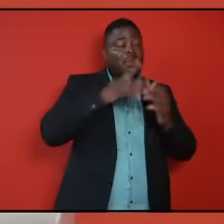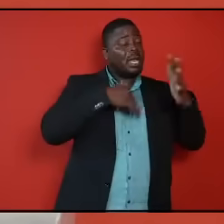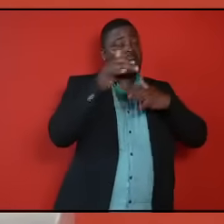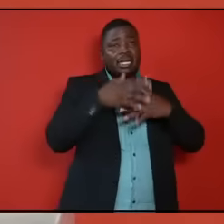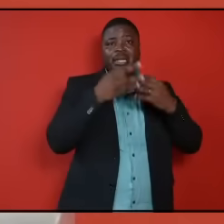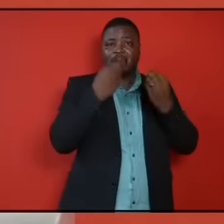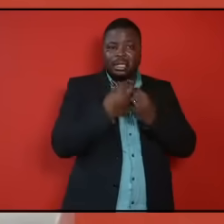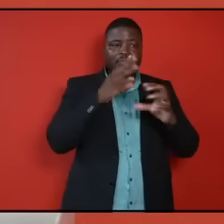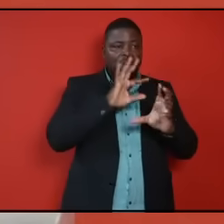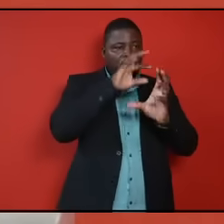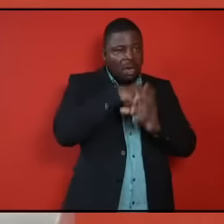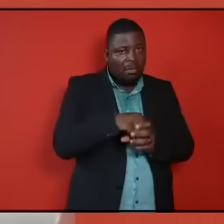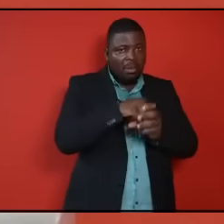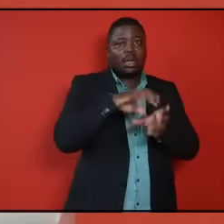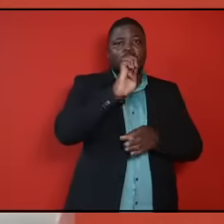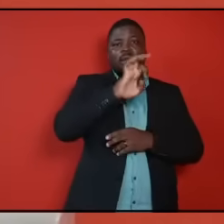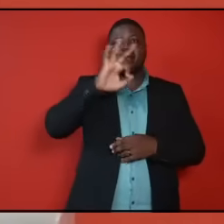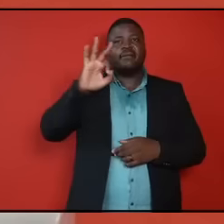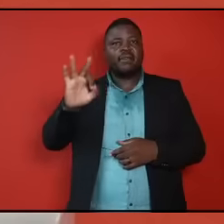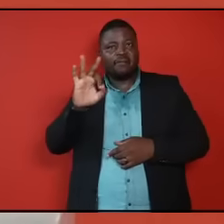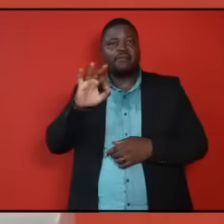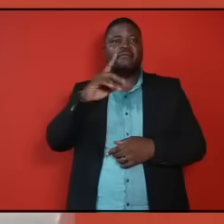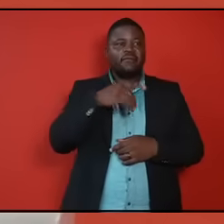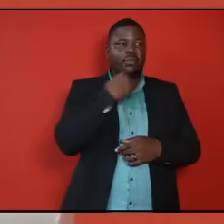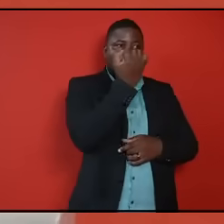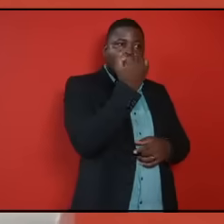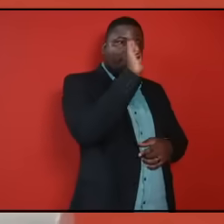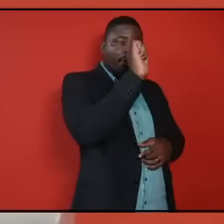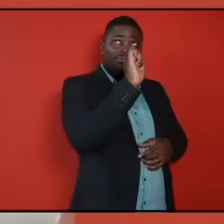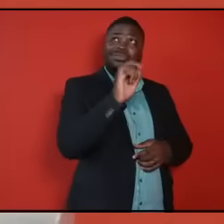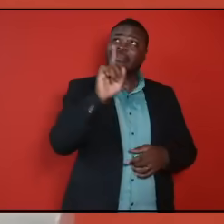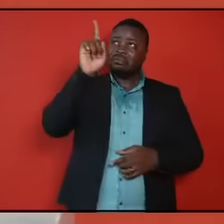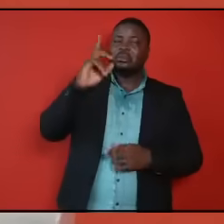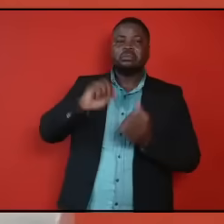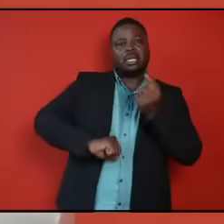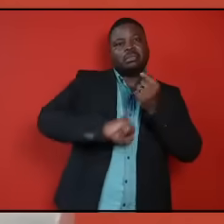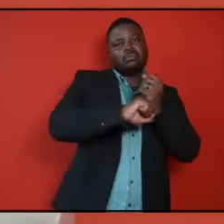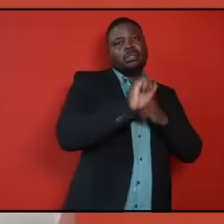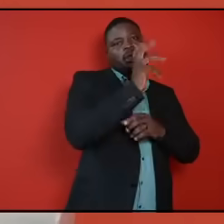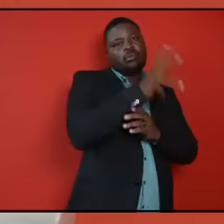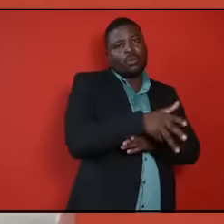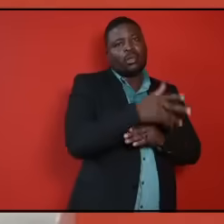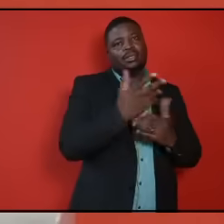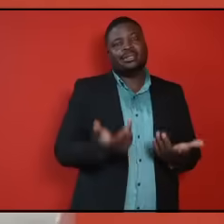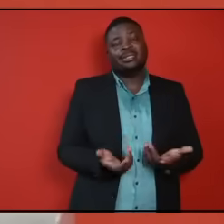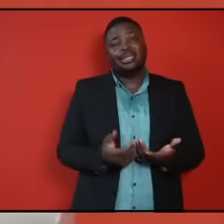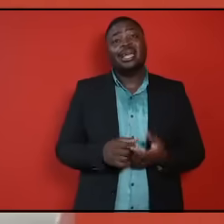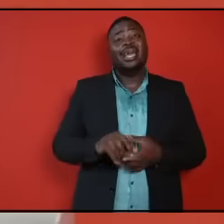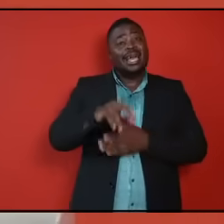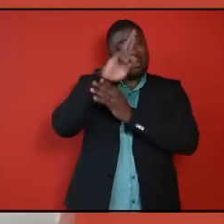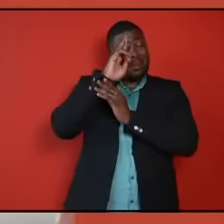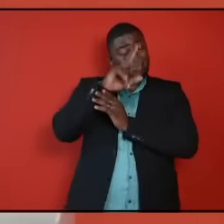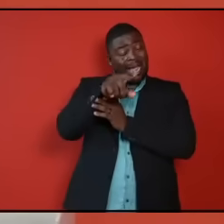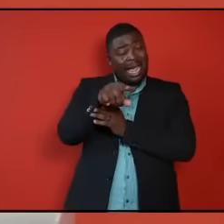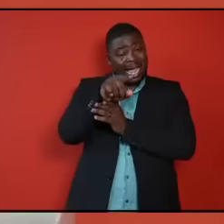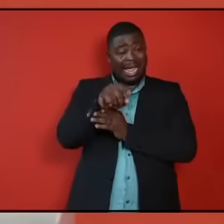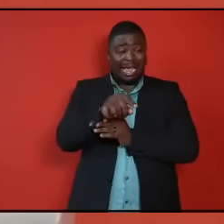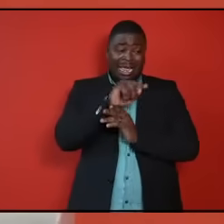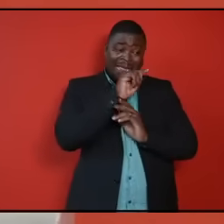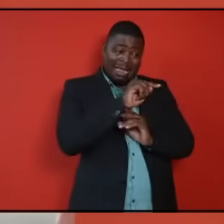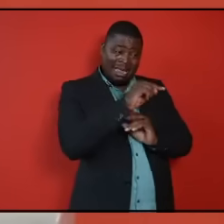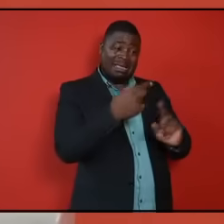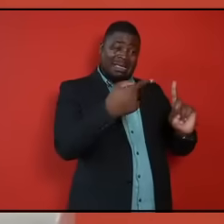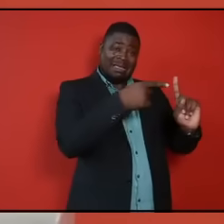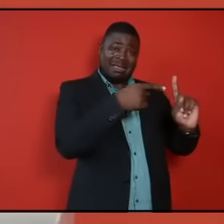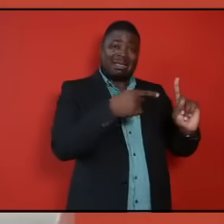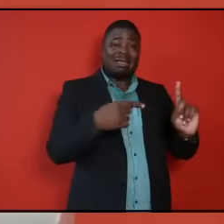it, he supports you without thinking twice. I mean, Tlhagaza is supposed to be a runner